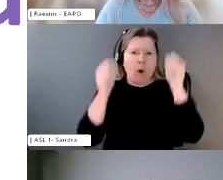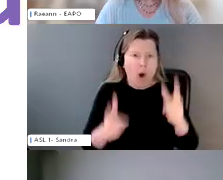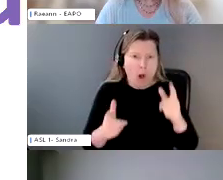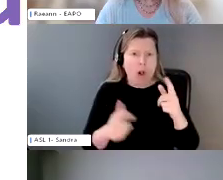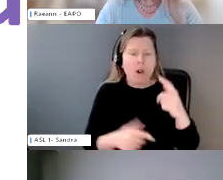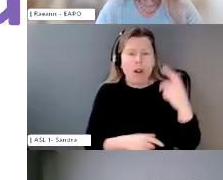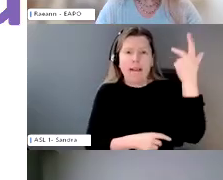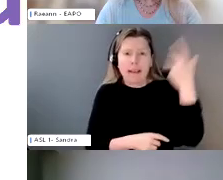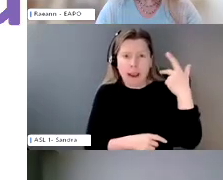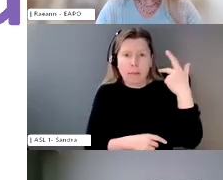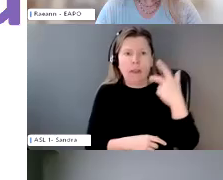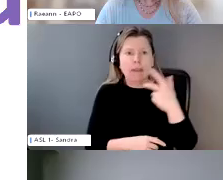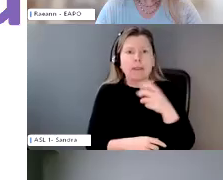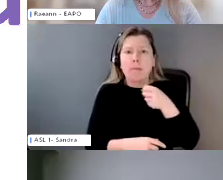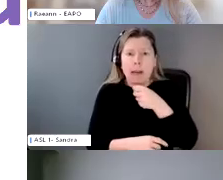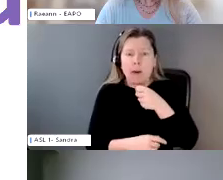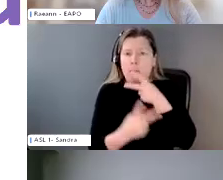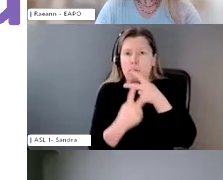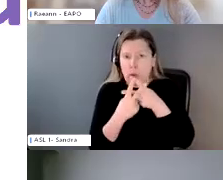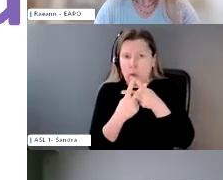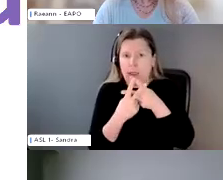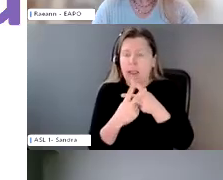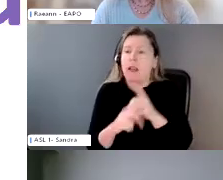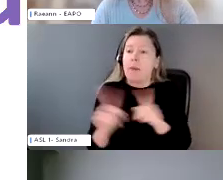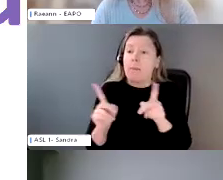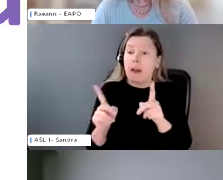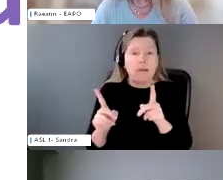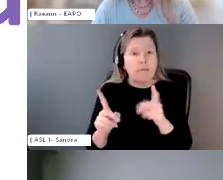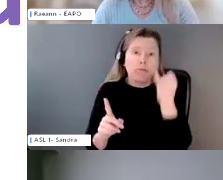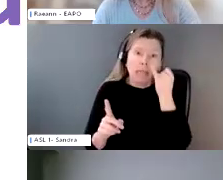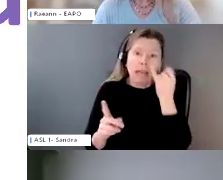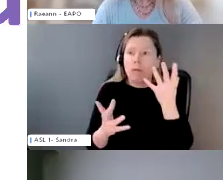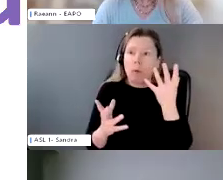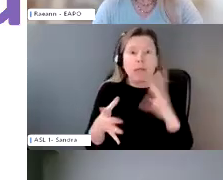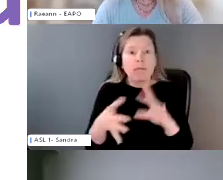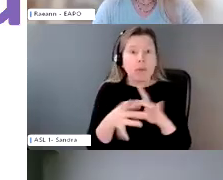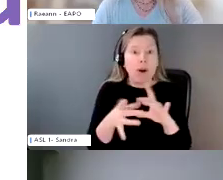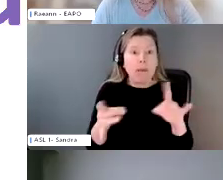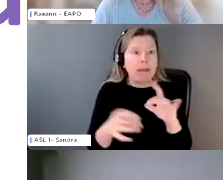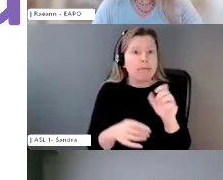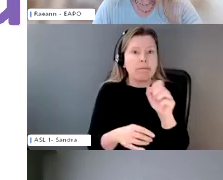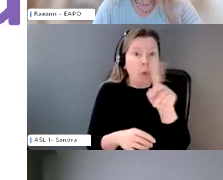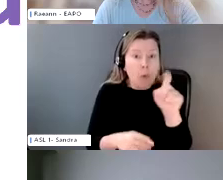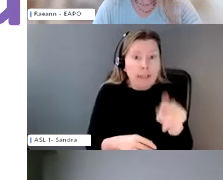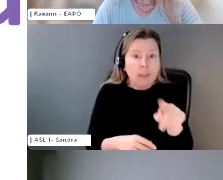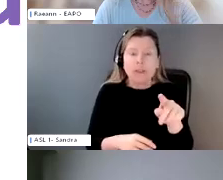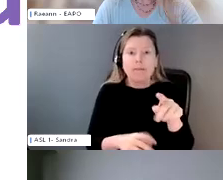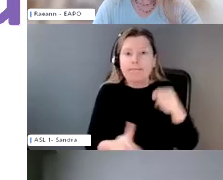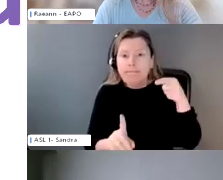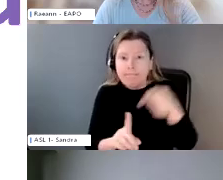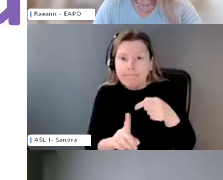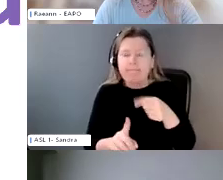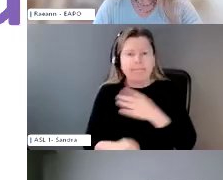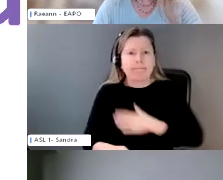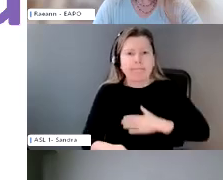encourage conversations through the chat box. If you have things to comment on, if you have a specific question for